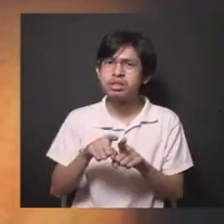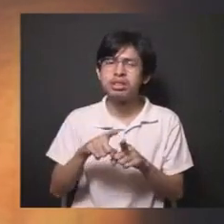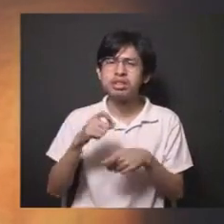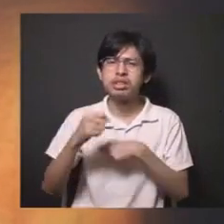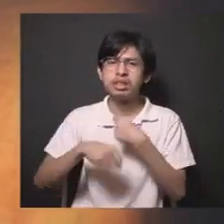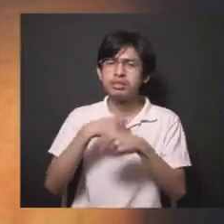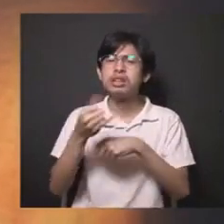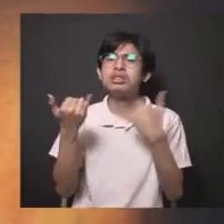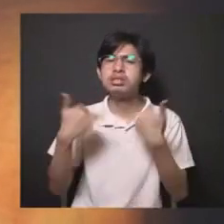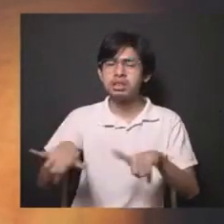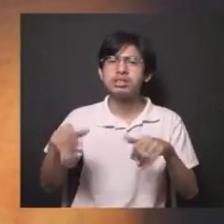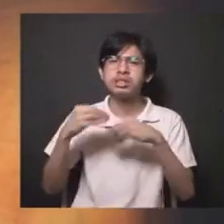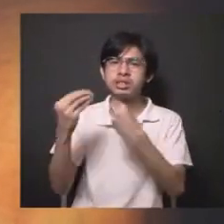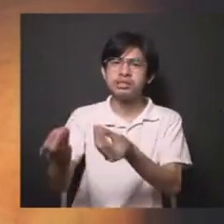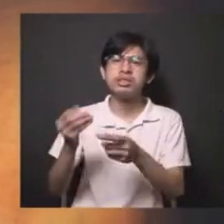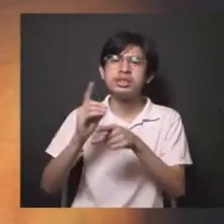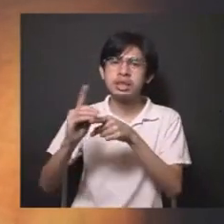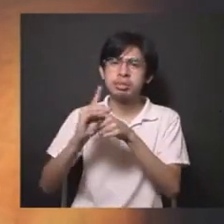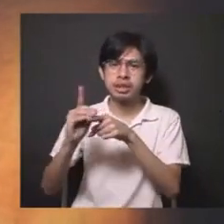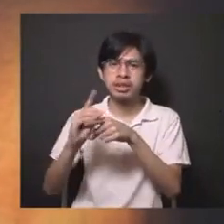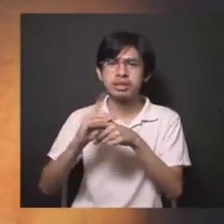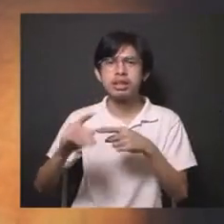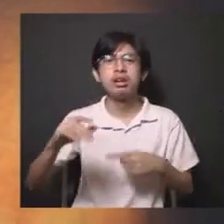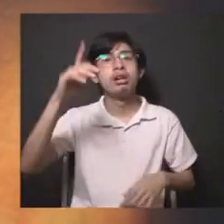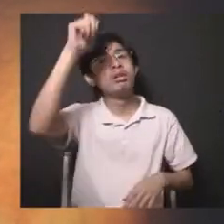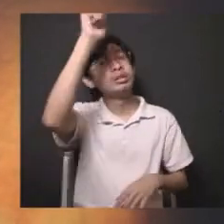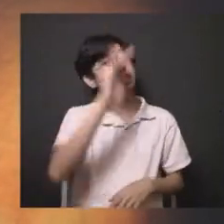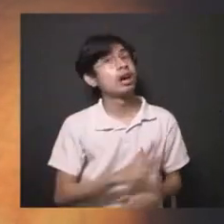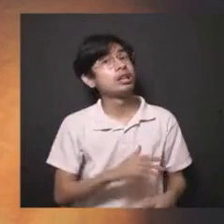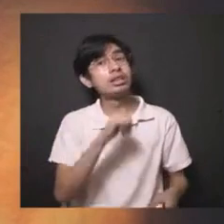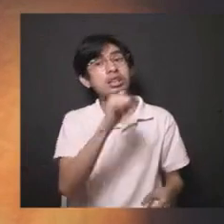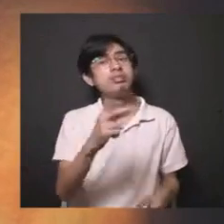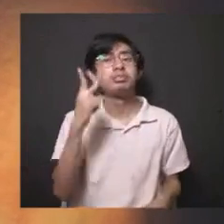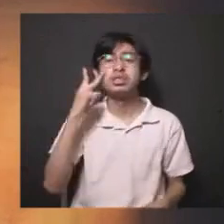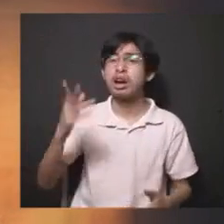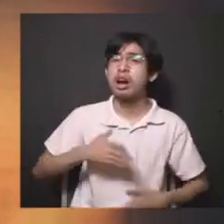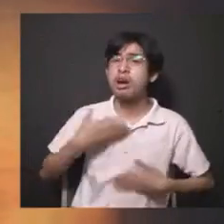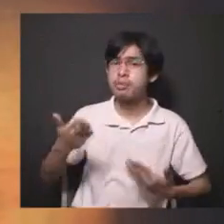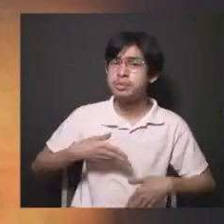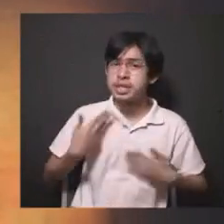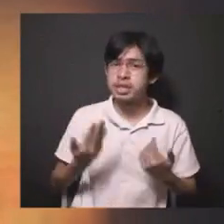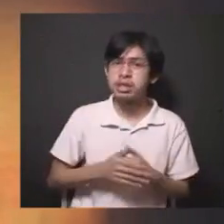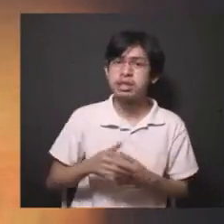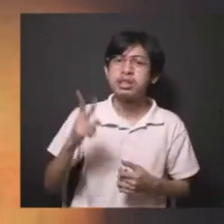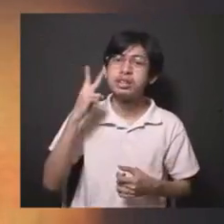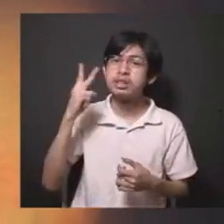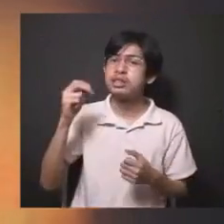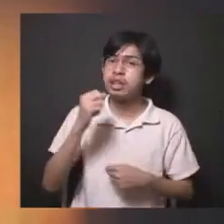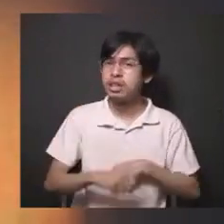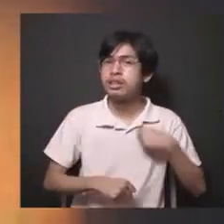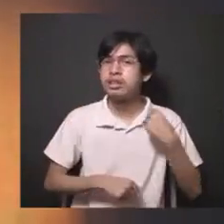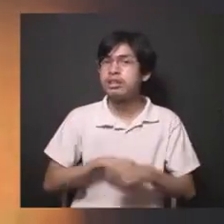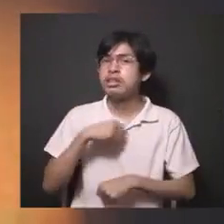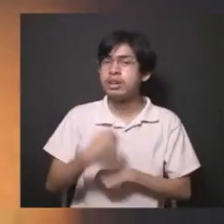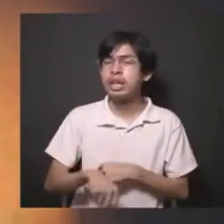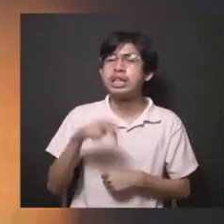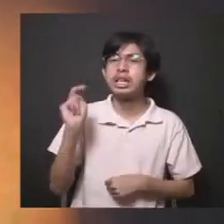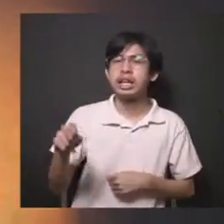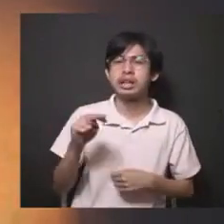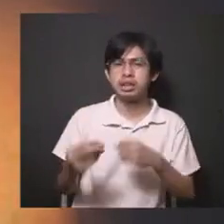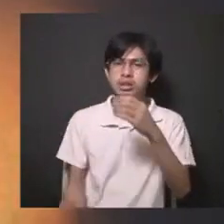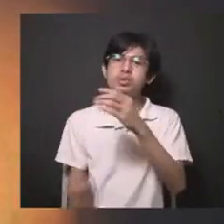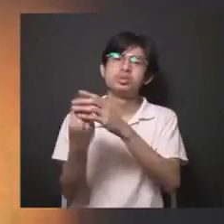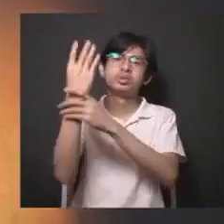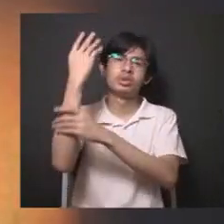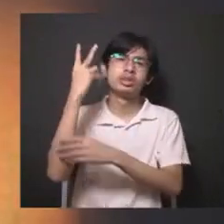God happy to see you in misery. But God knows it's necessary. It's necessary for your growth. It's necessary for your wisdom. It's necessary